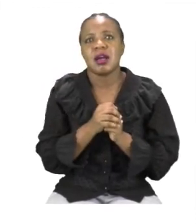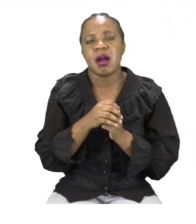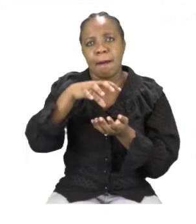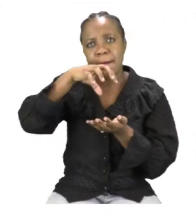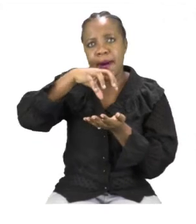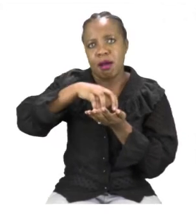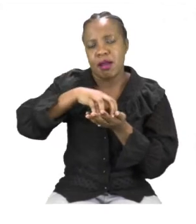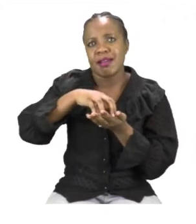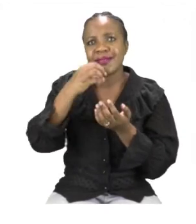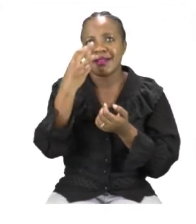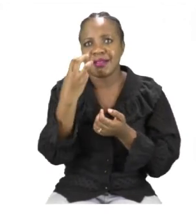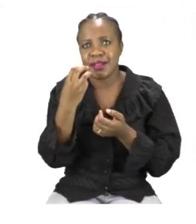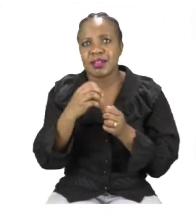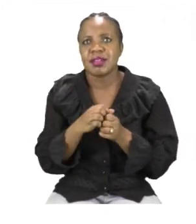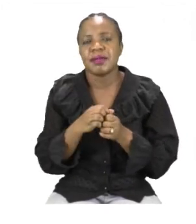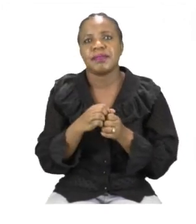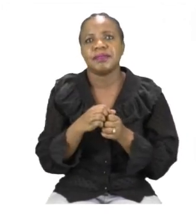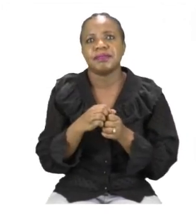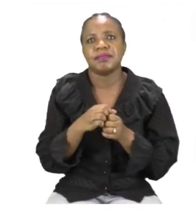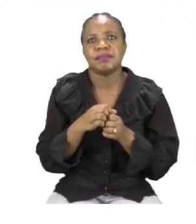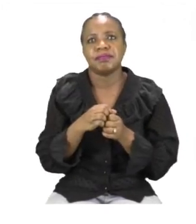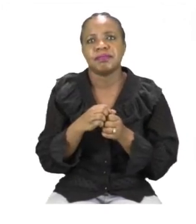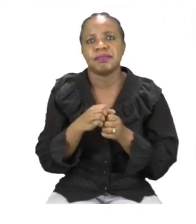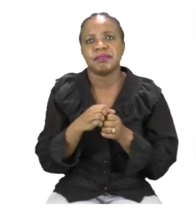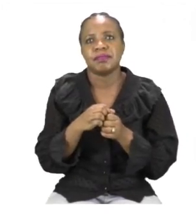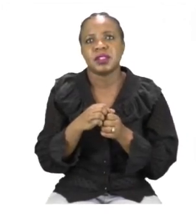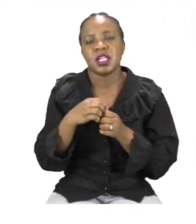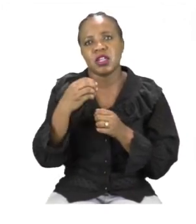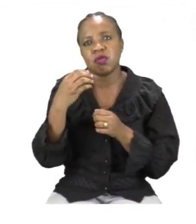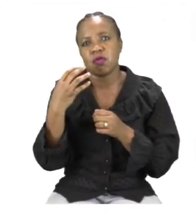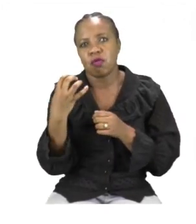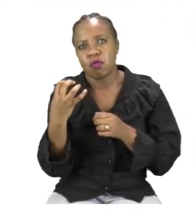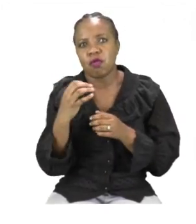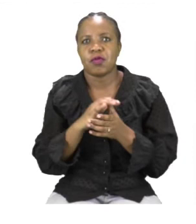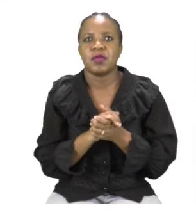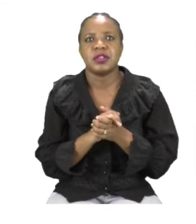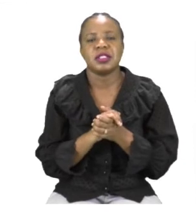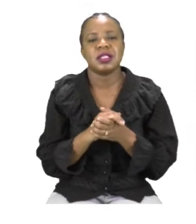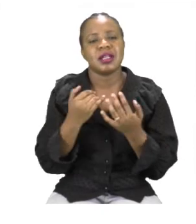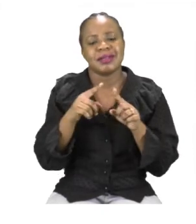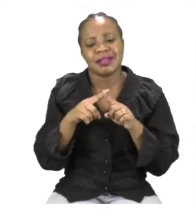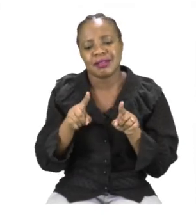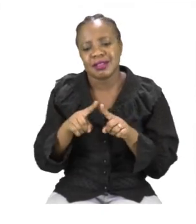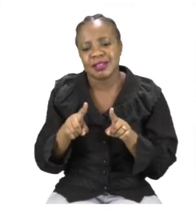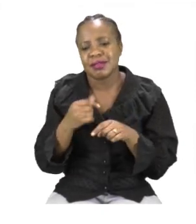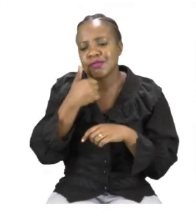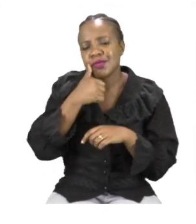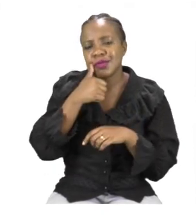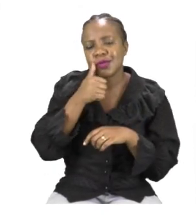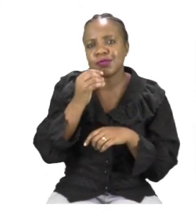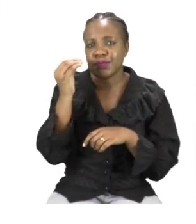They have given you different sums with the different delicious treats. And it is up to you